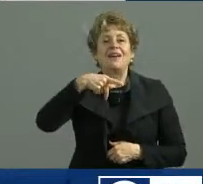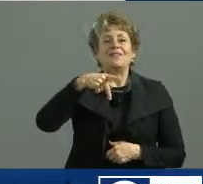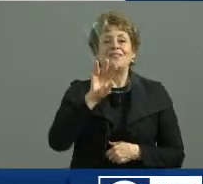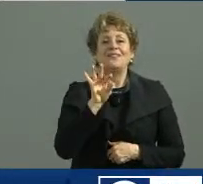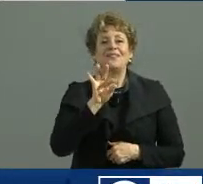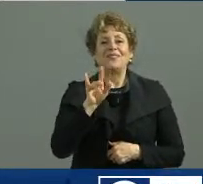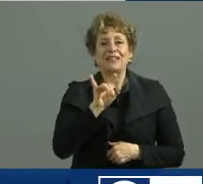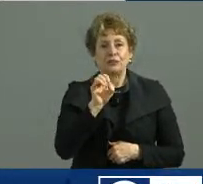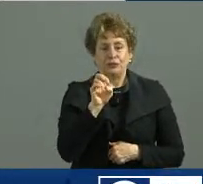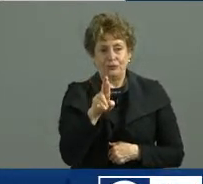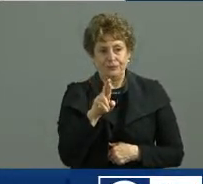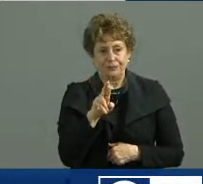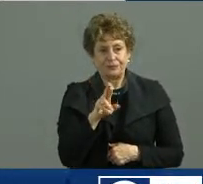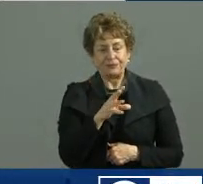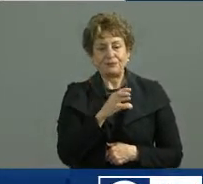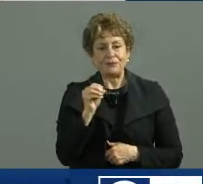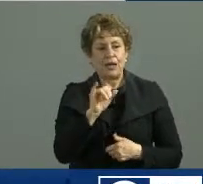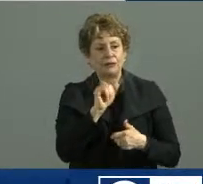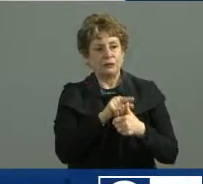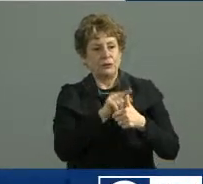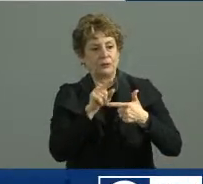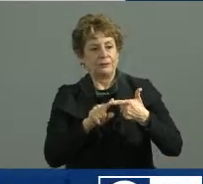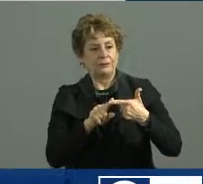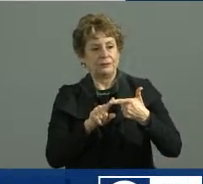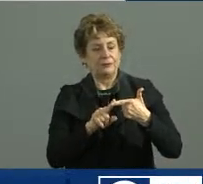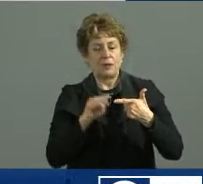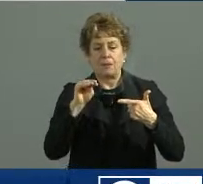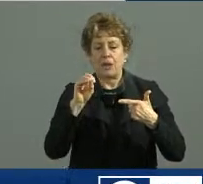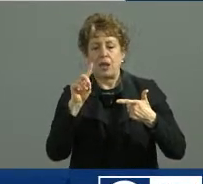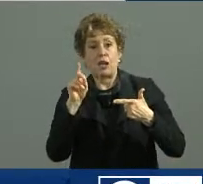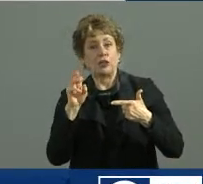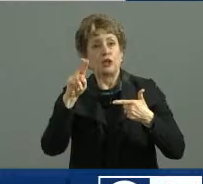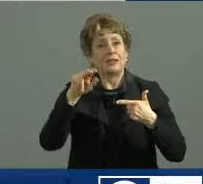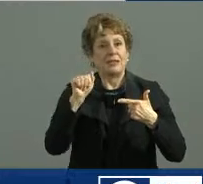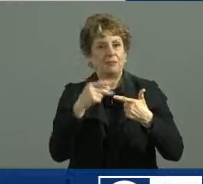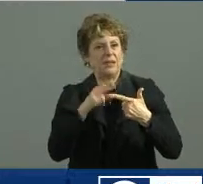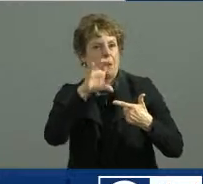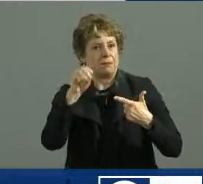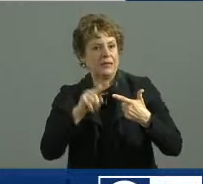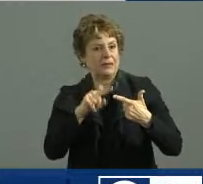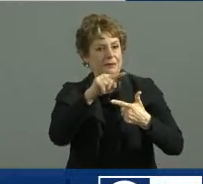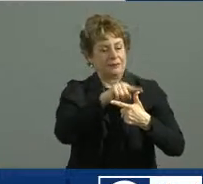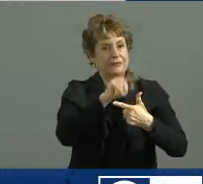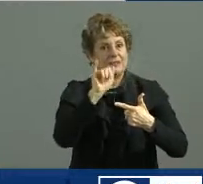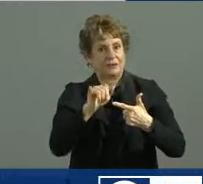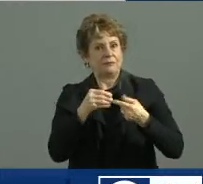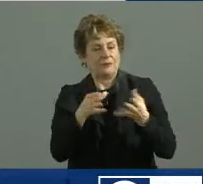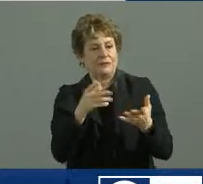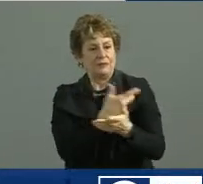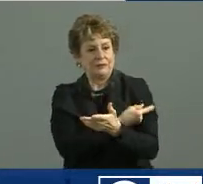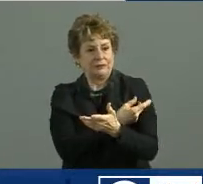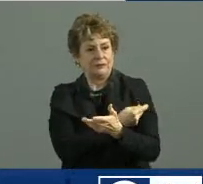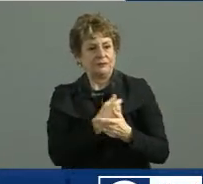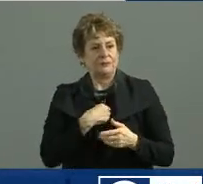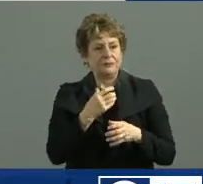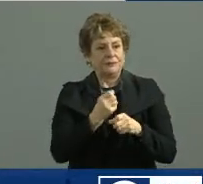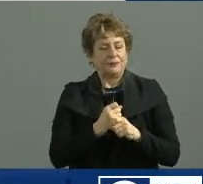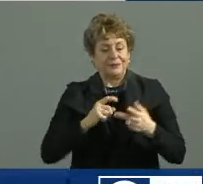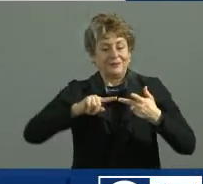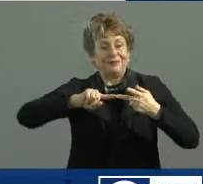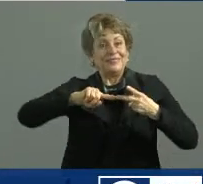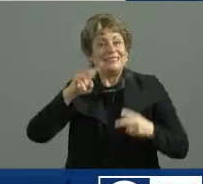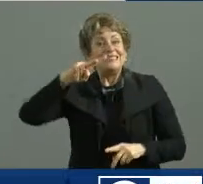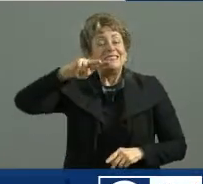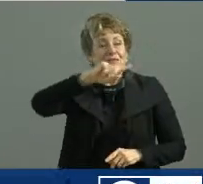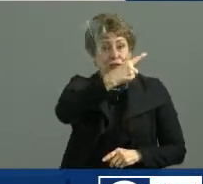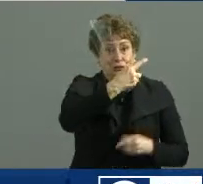receive second dose allocations. We are able to distribute Pfizer doses to Maricopa County and Pima